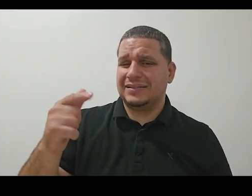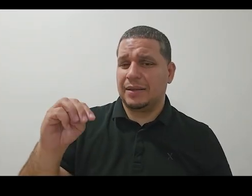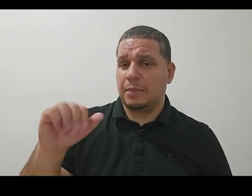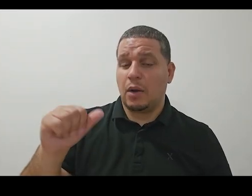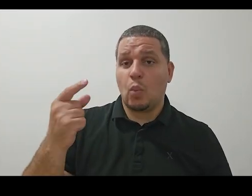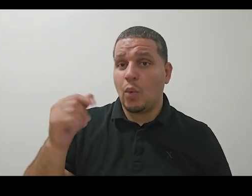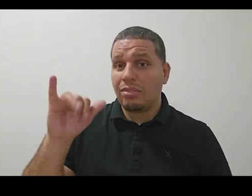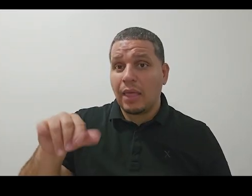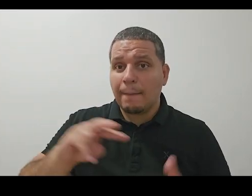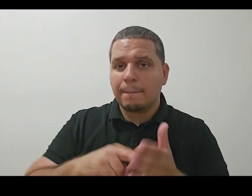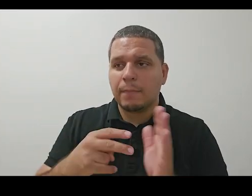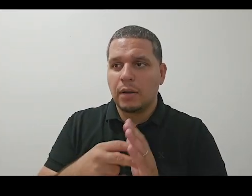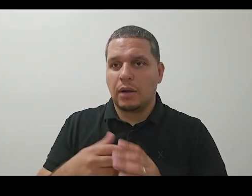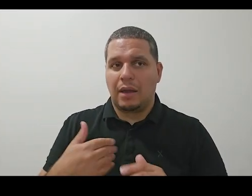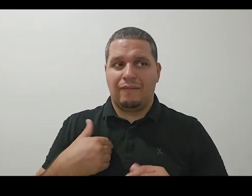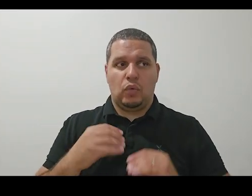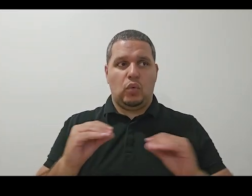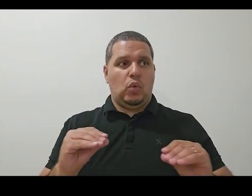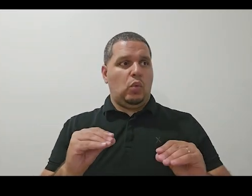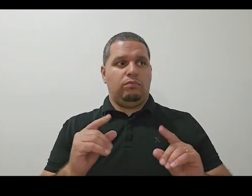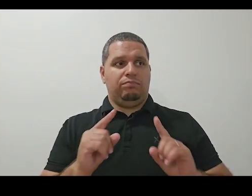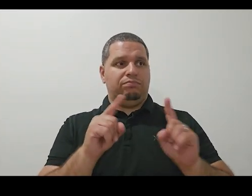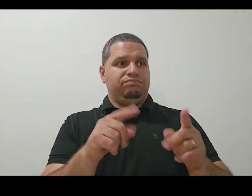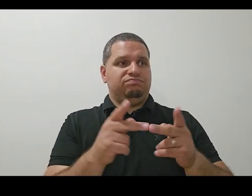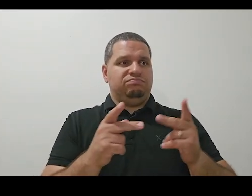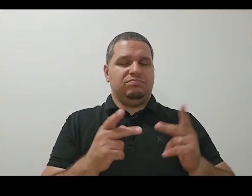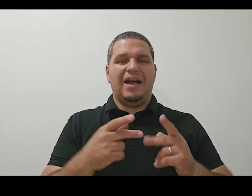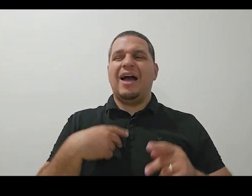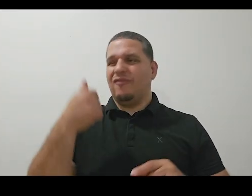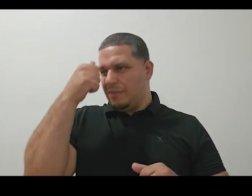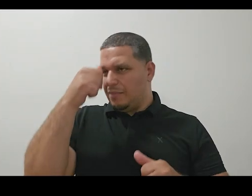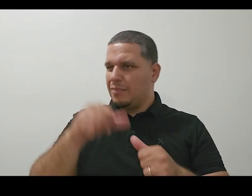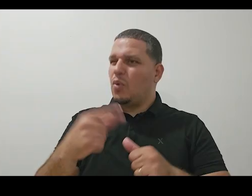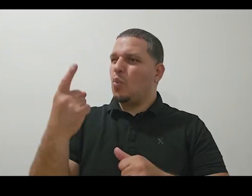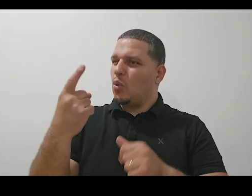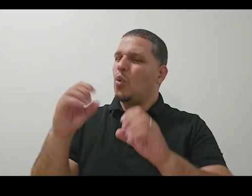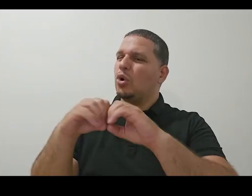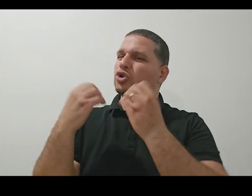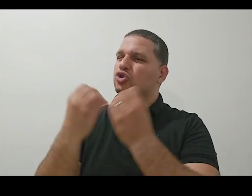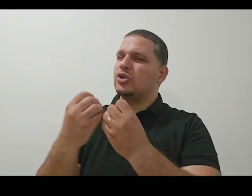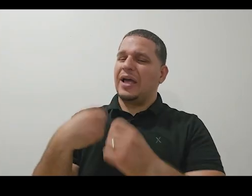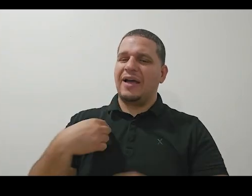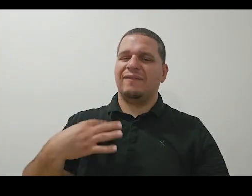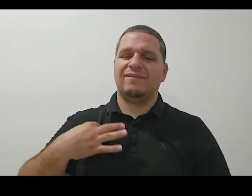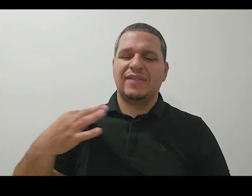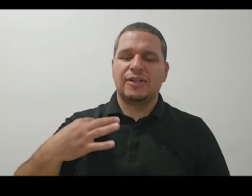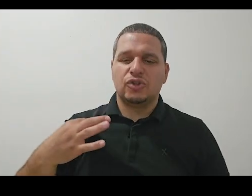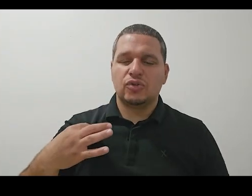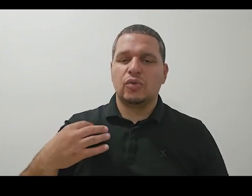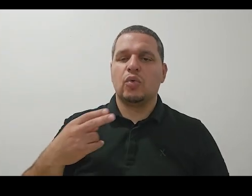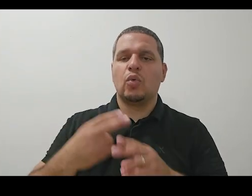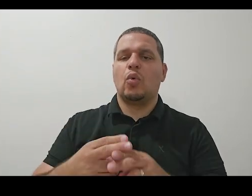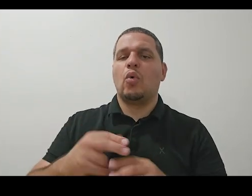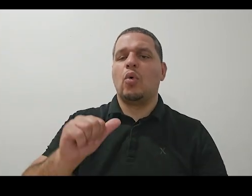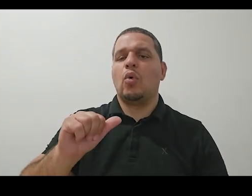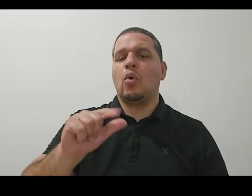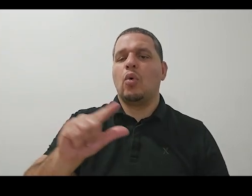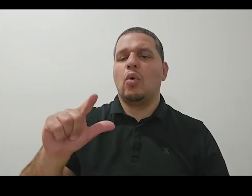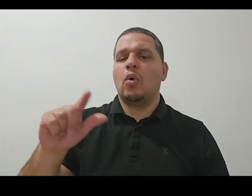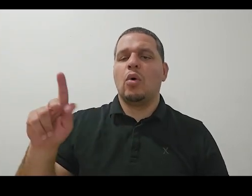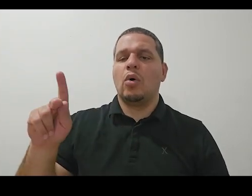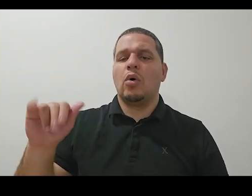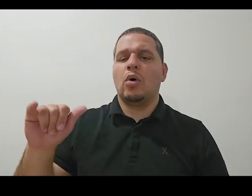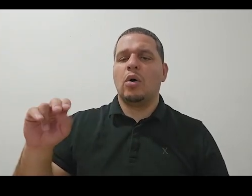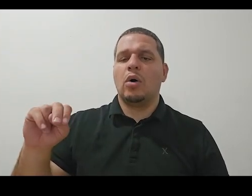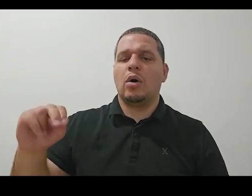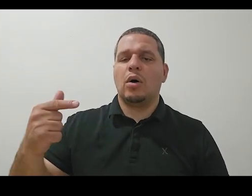I have nowhere to go. I volunteered there's an organization called All